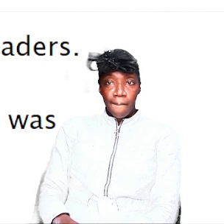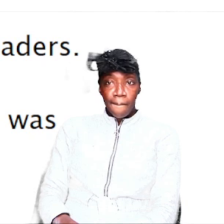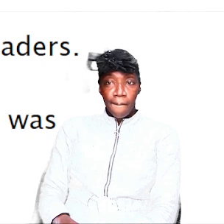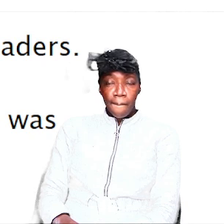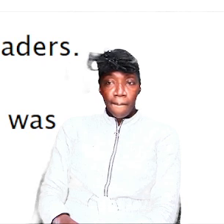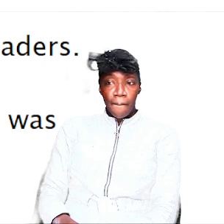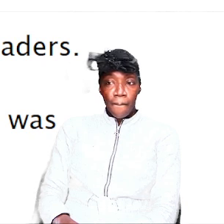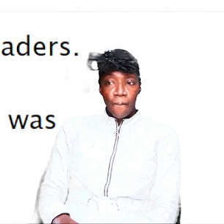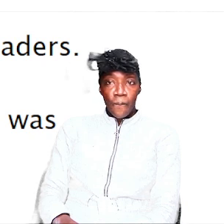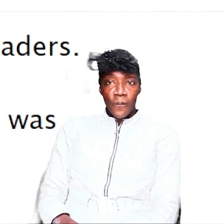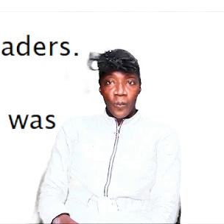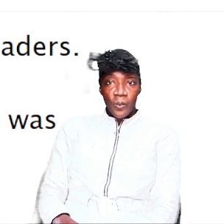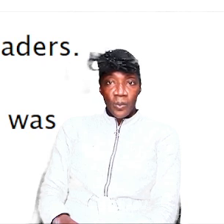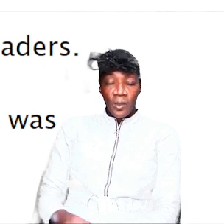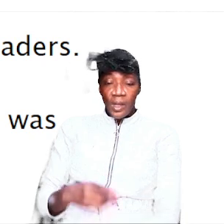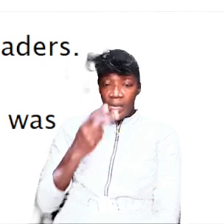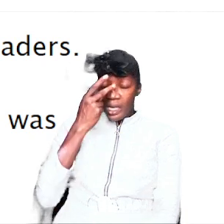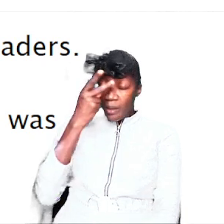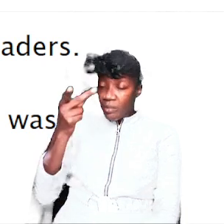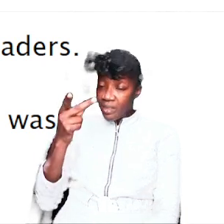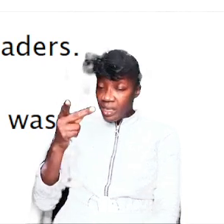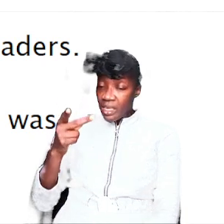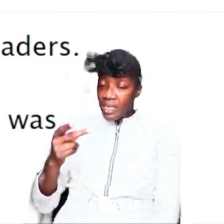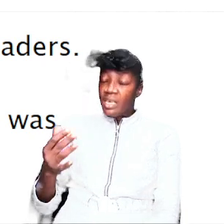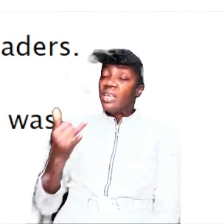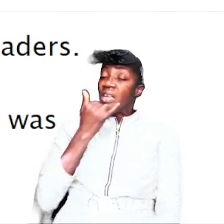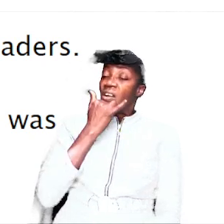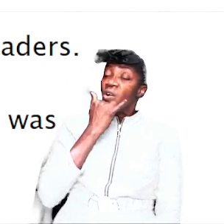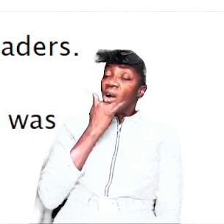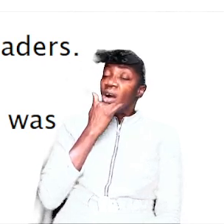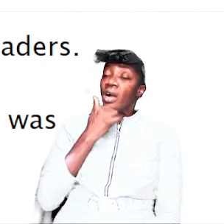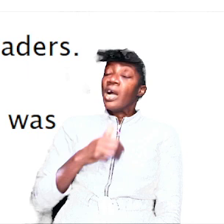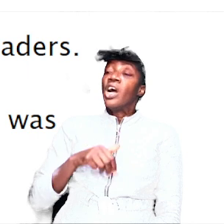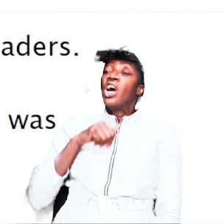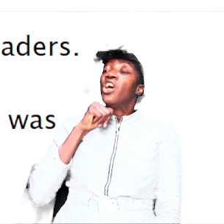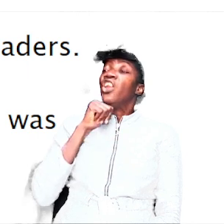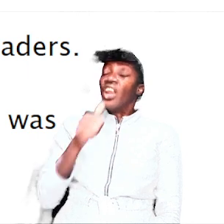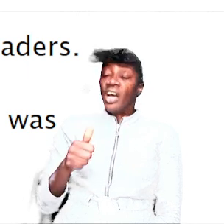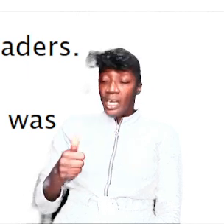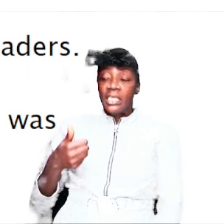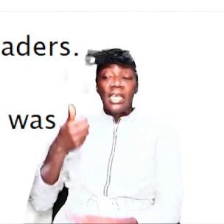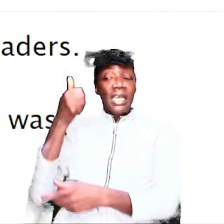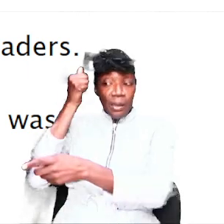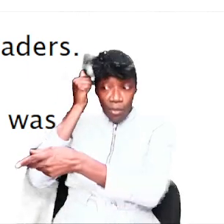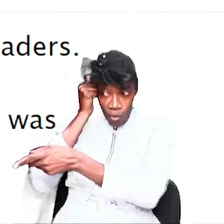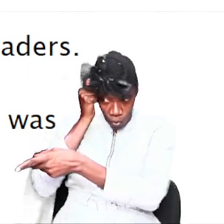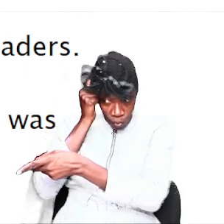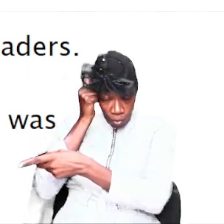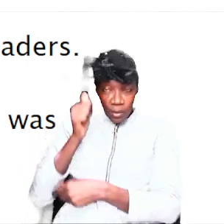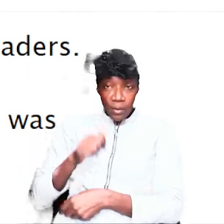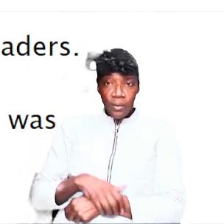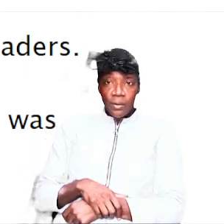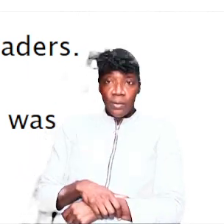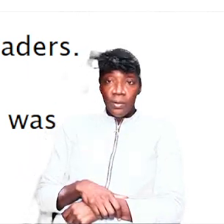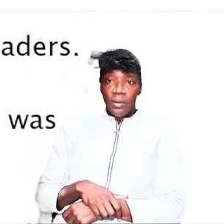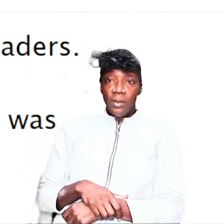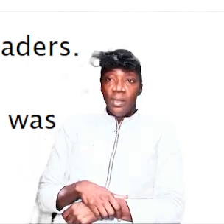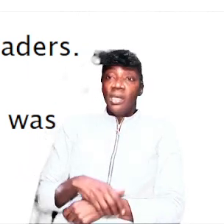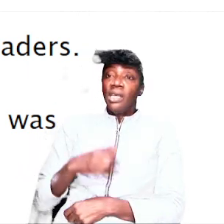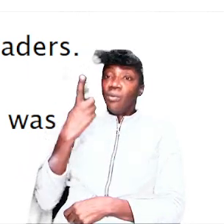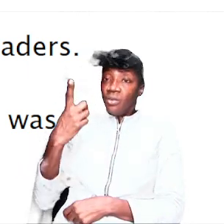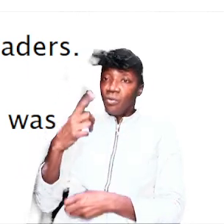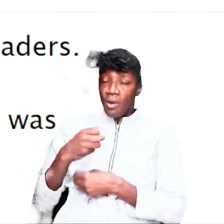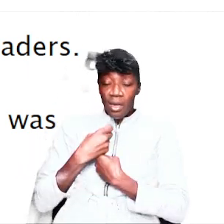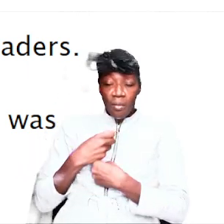He sees their faults, but not his own. He did not see that he was the one that caused the people to